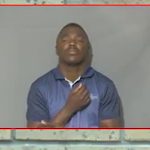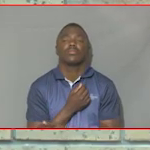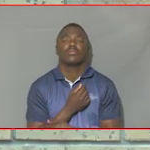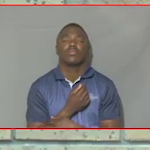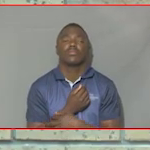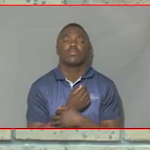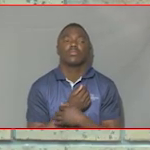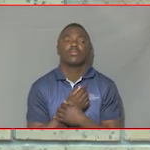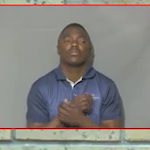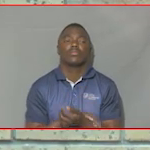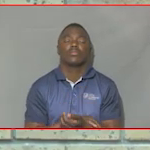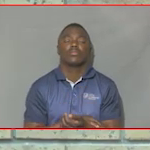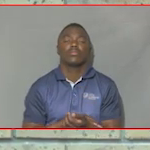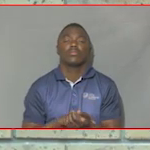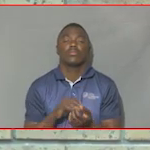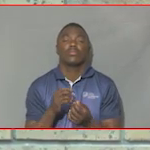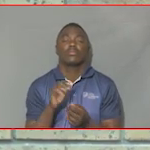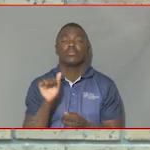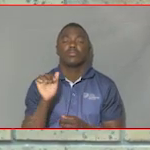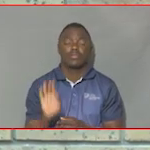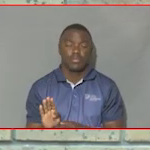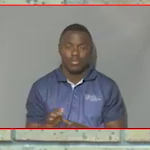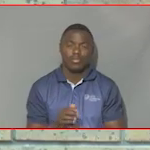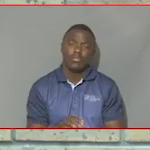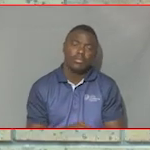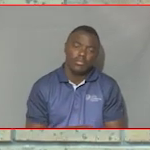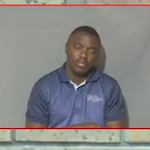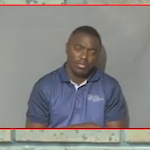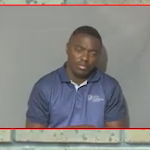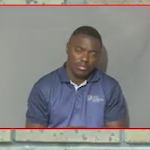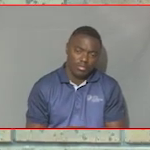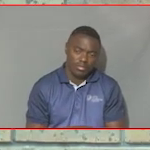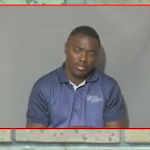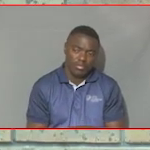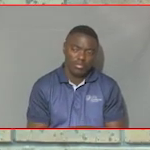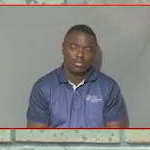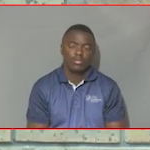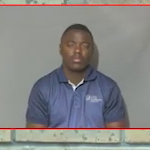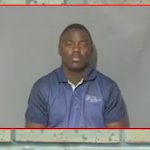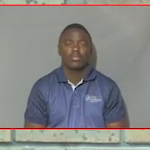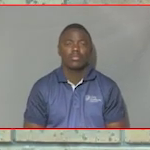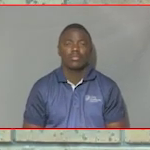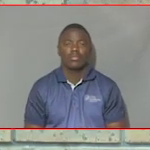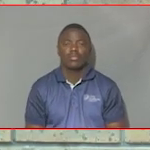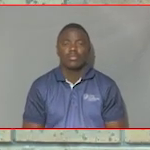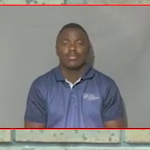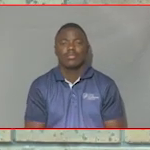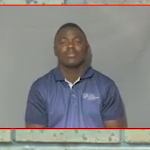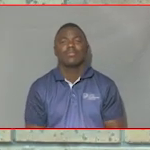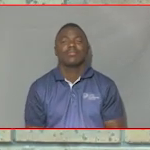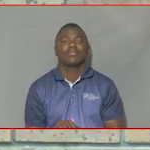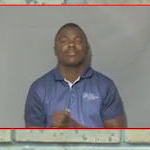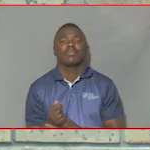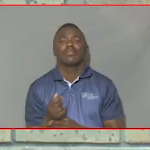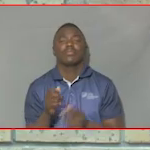regression line. That is the values of A and B and the correlation coefficient. Now, out of the 20 marks, if you are able to